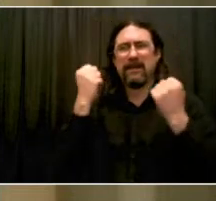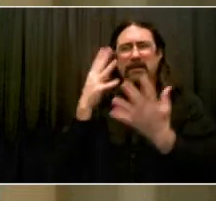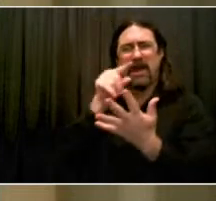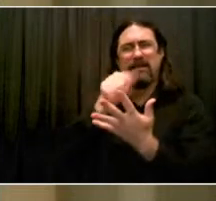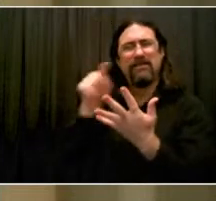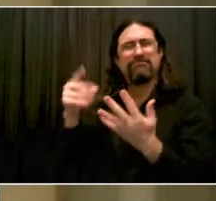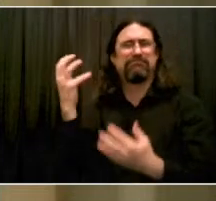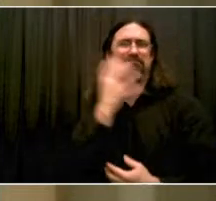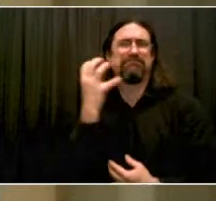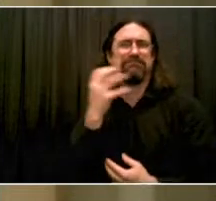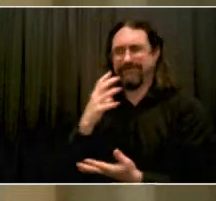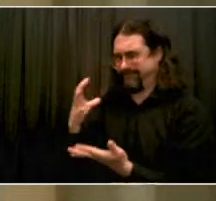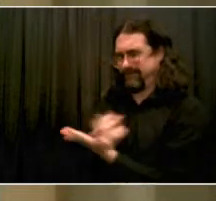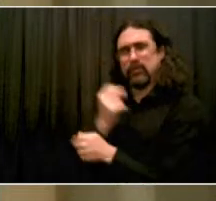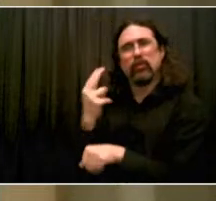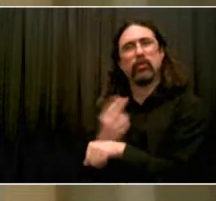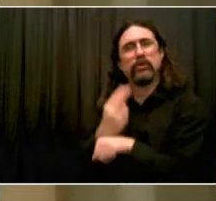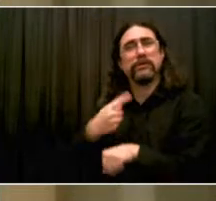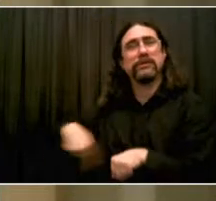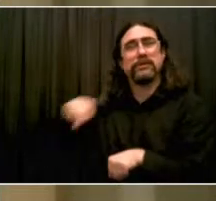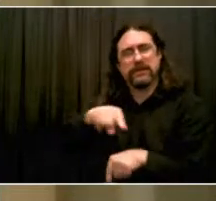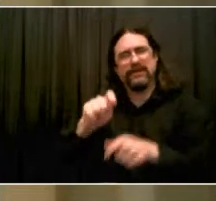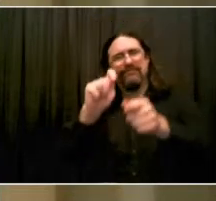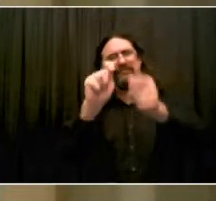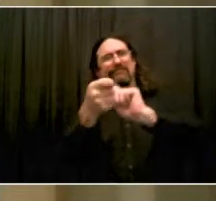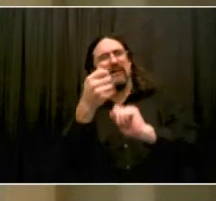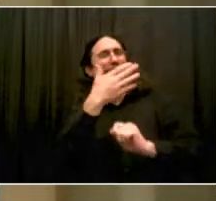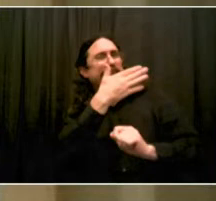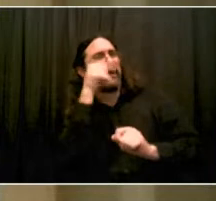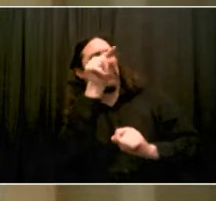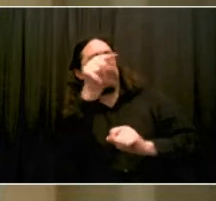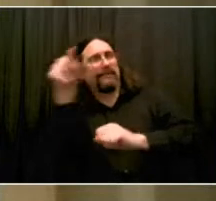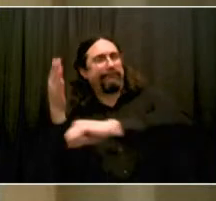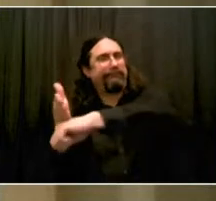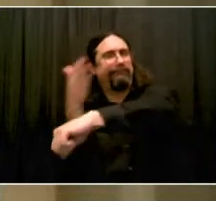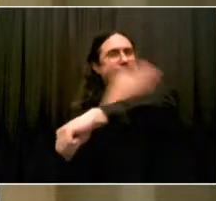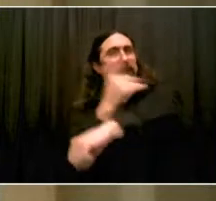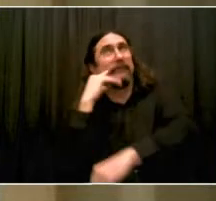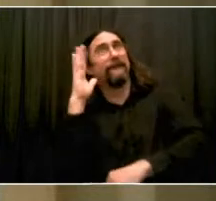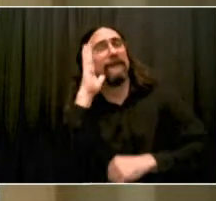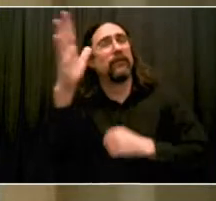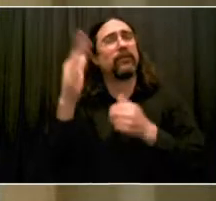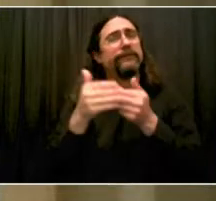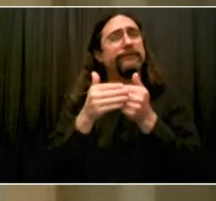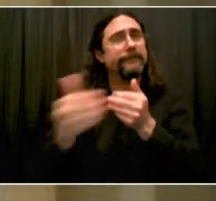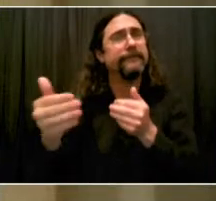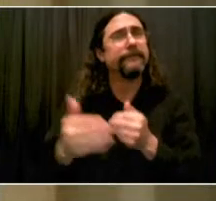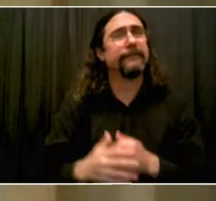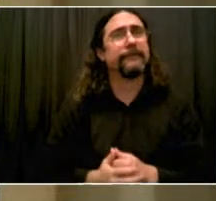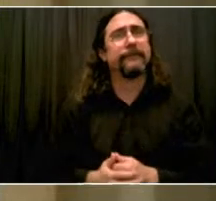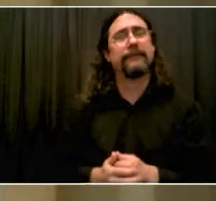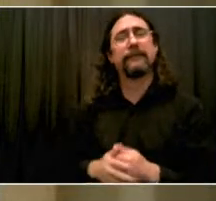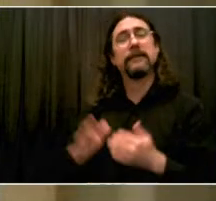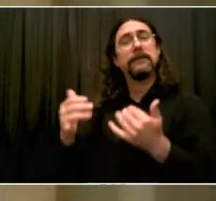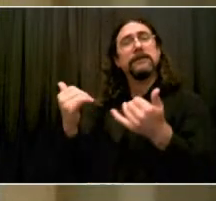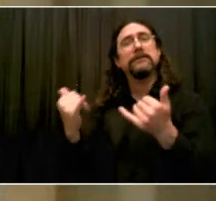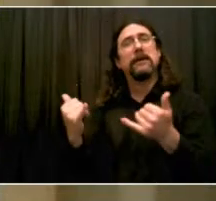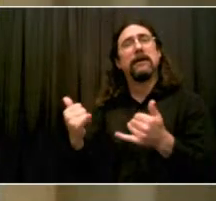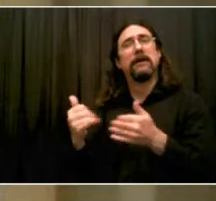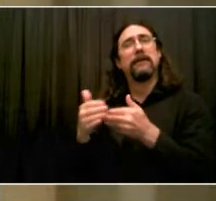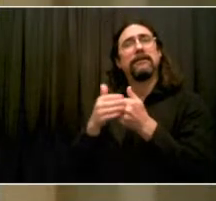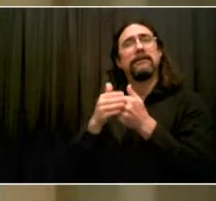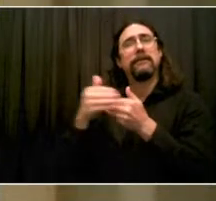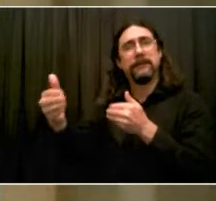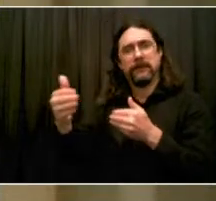It'll especially be a big challenge because we need to hire a lot of people very, very quickly in the